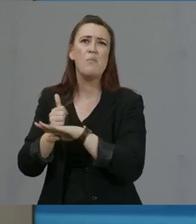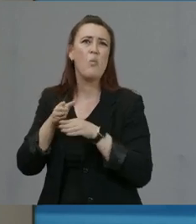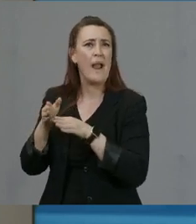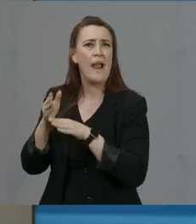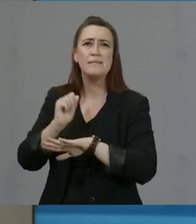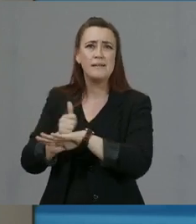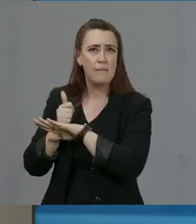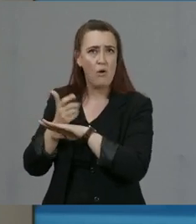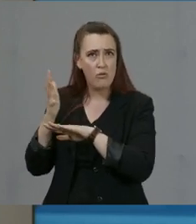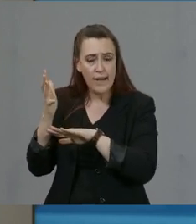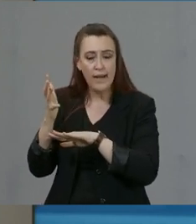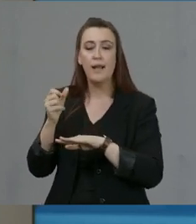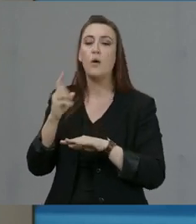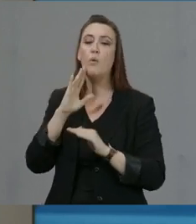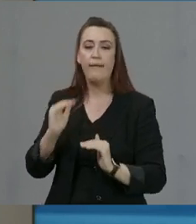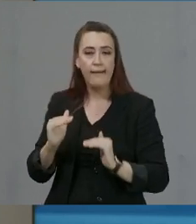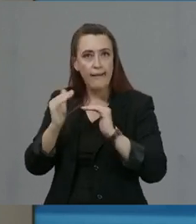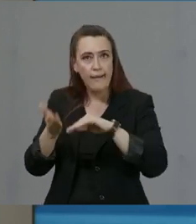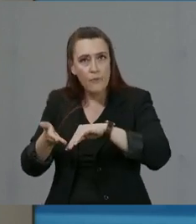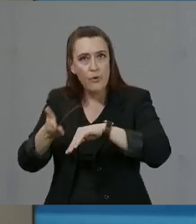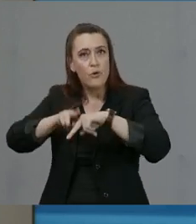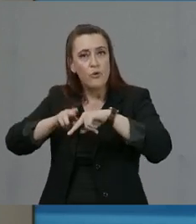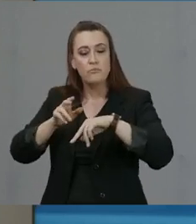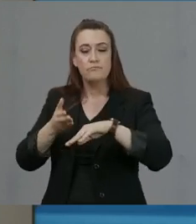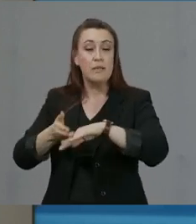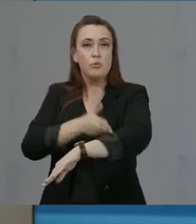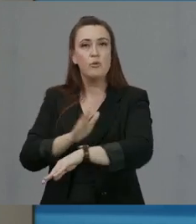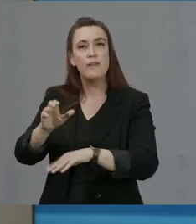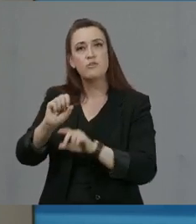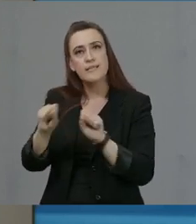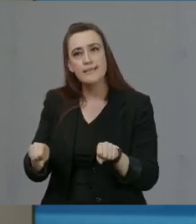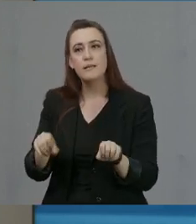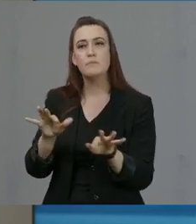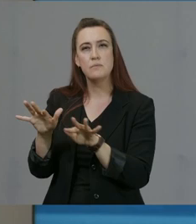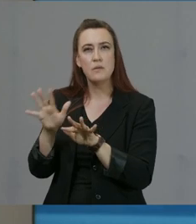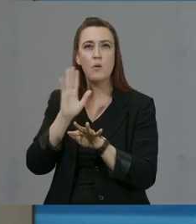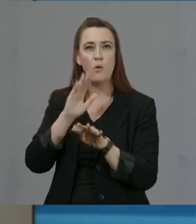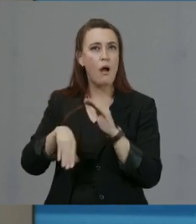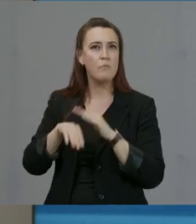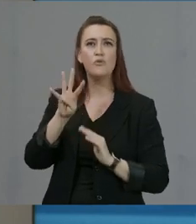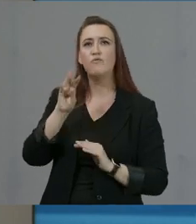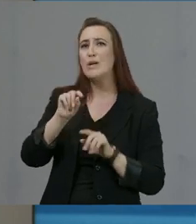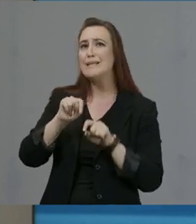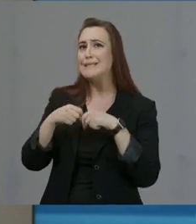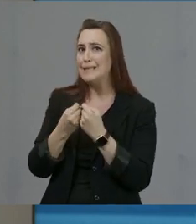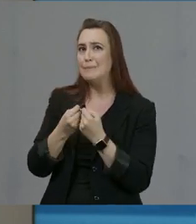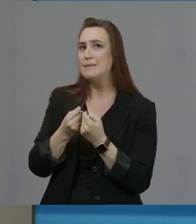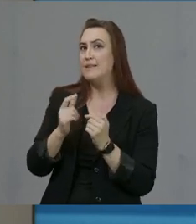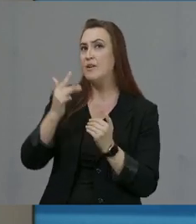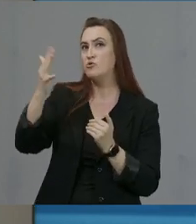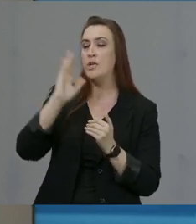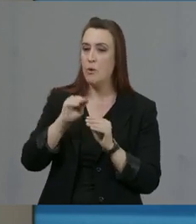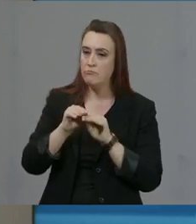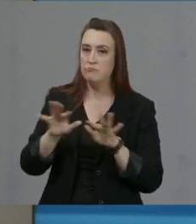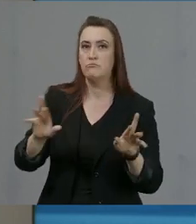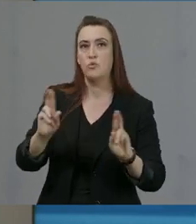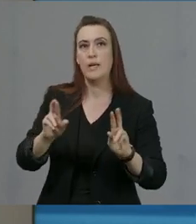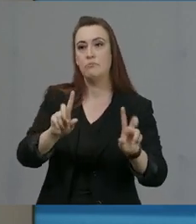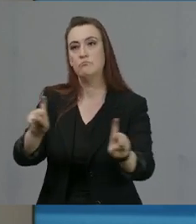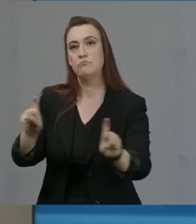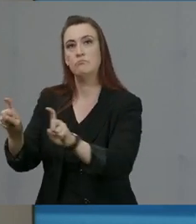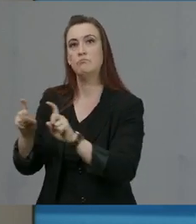level contact tracing that can expand to be up to 40 teams. So we are continuing to pilot that, and it